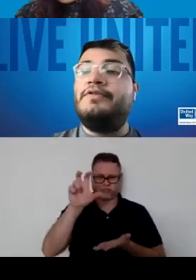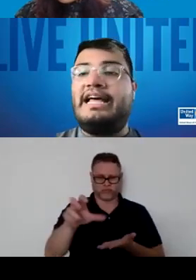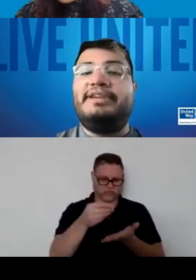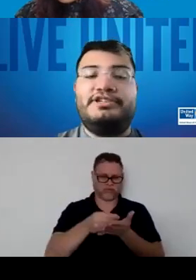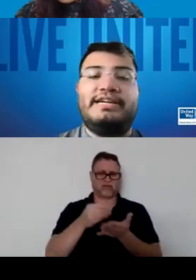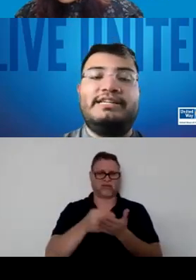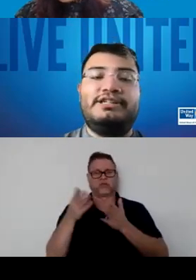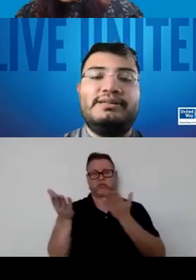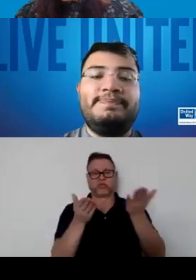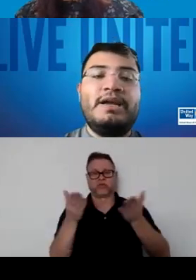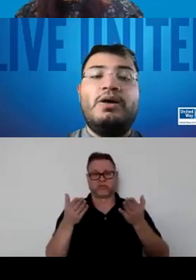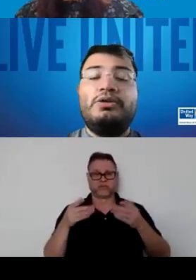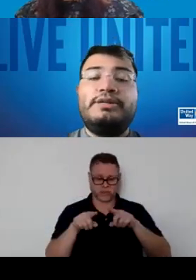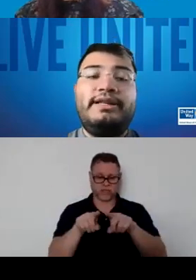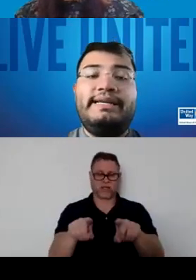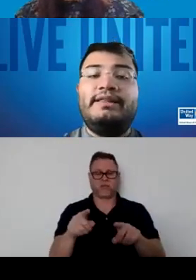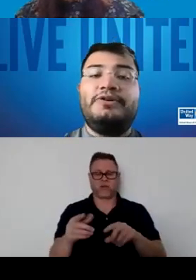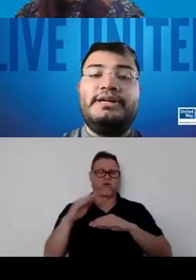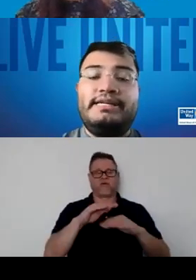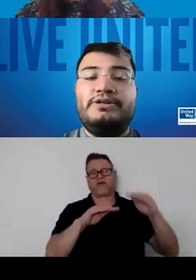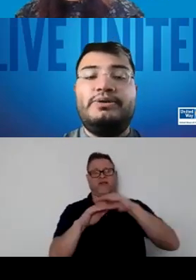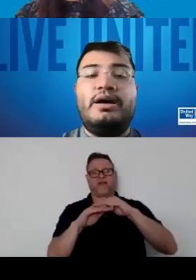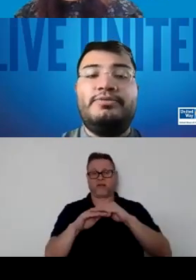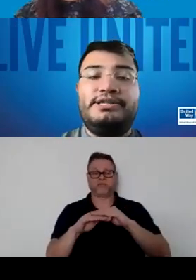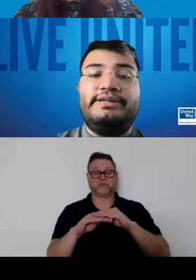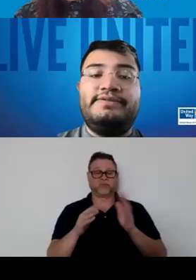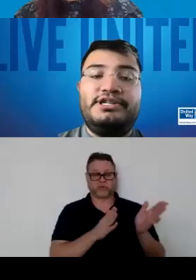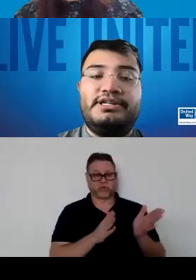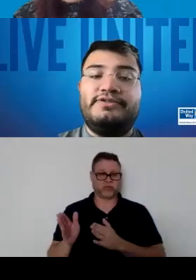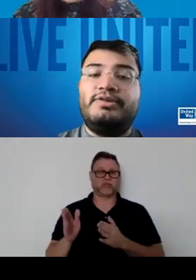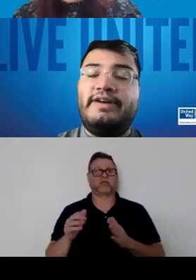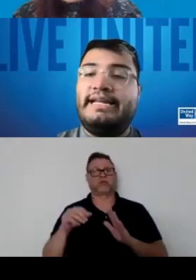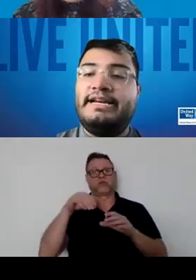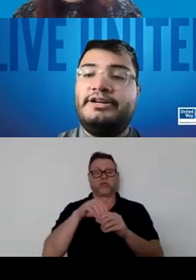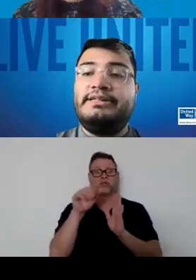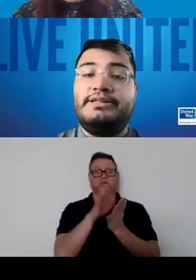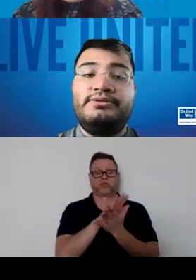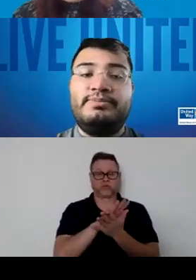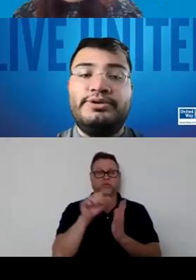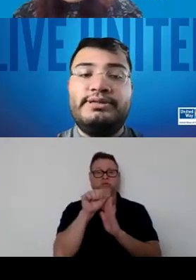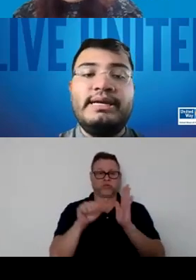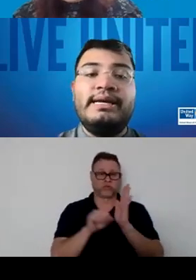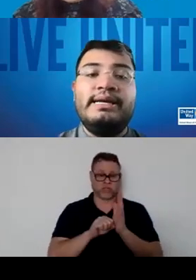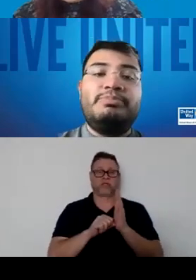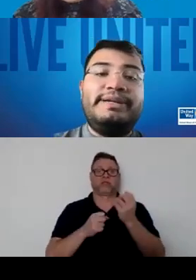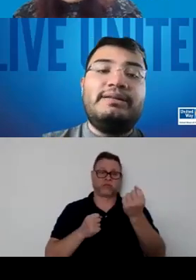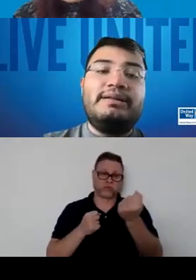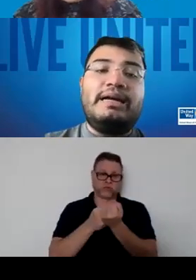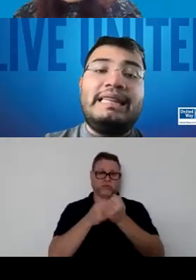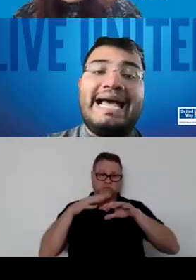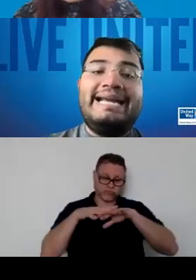and overlapping strategies. Ultimately, the organizational and operational infrastructure for providing integrated student supports should